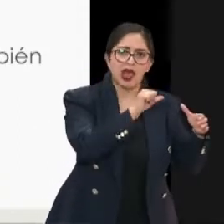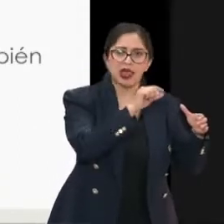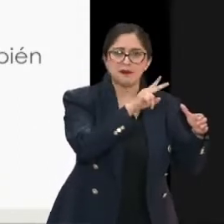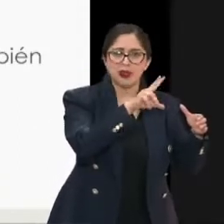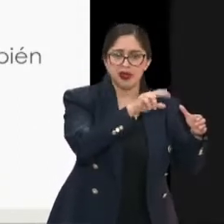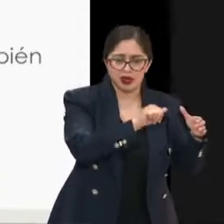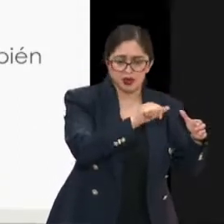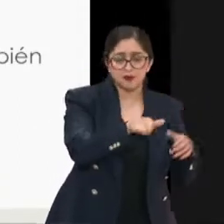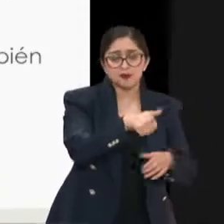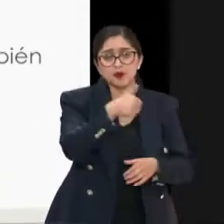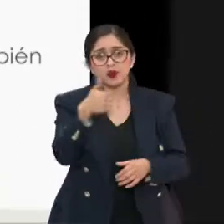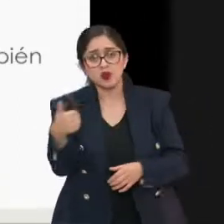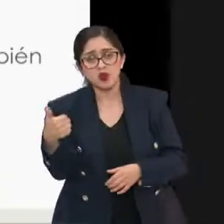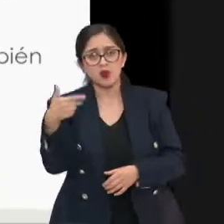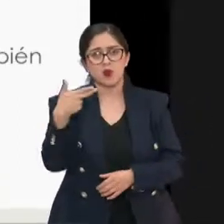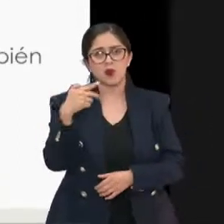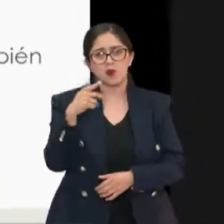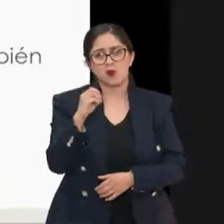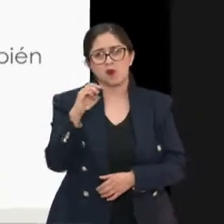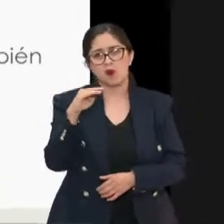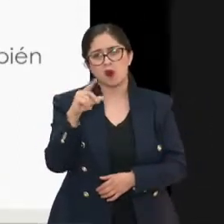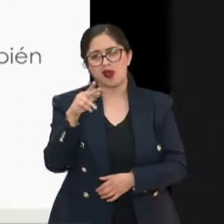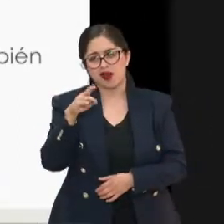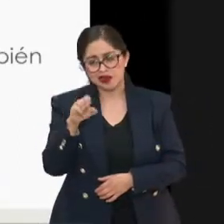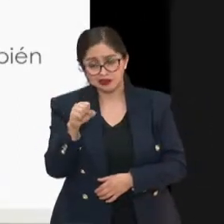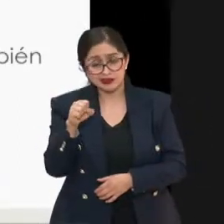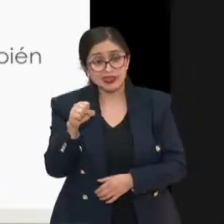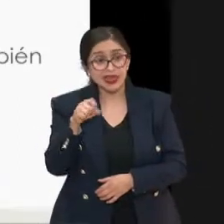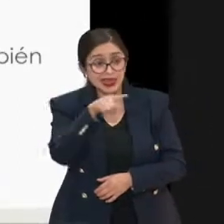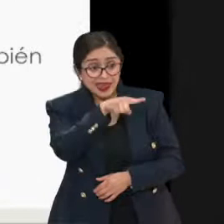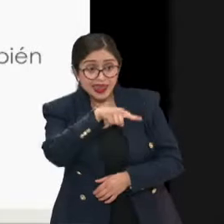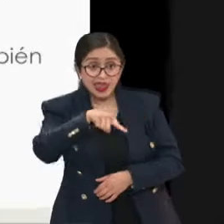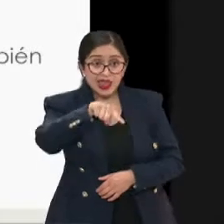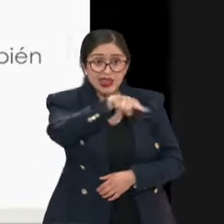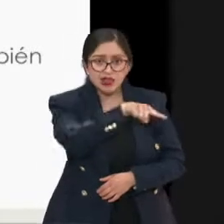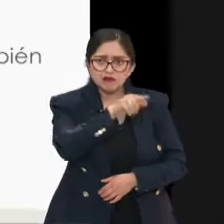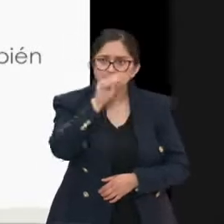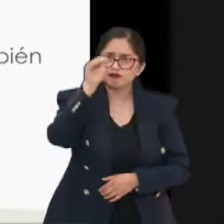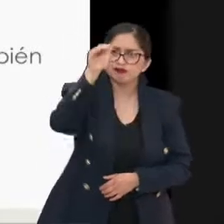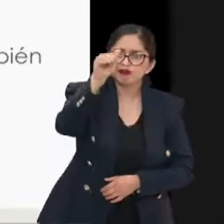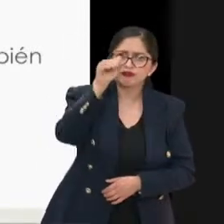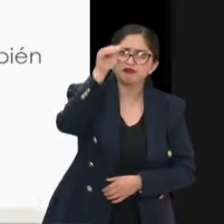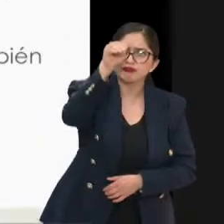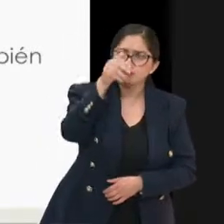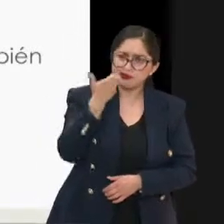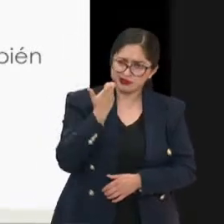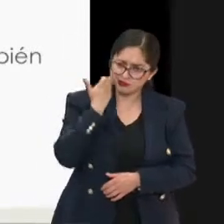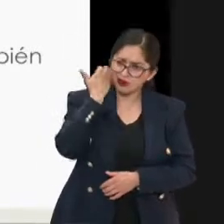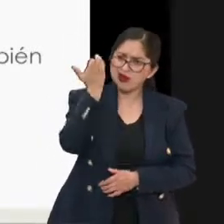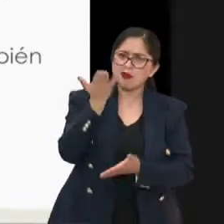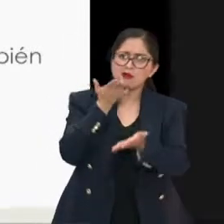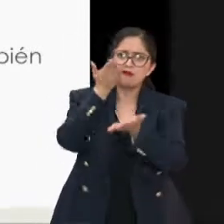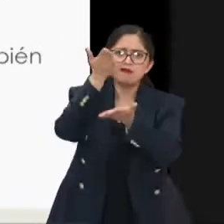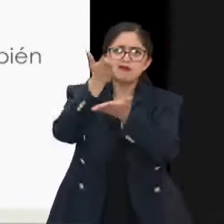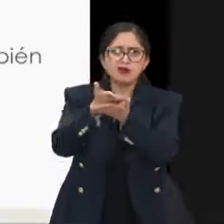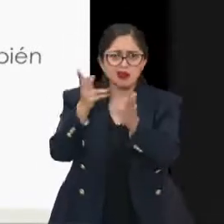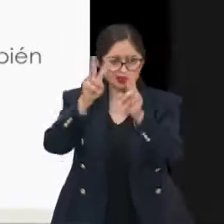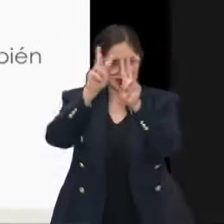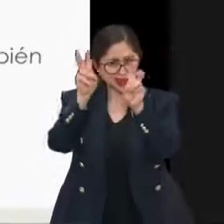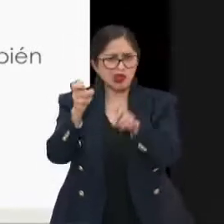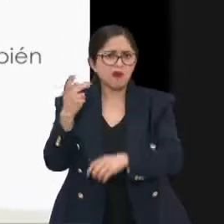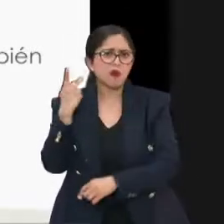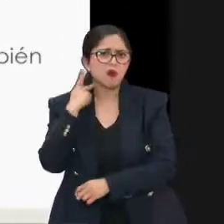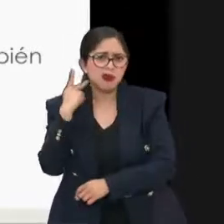movement Aymara and the Bocalero movement from Morales have claimed political